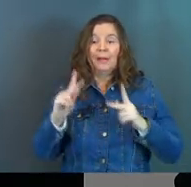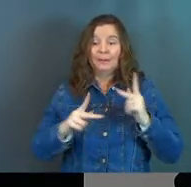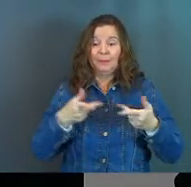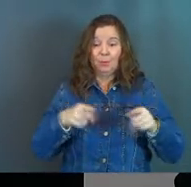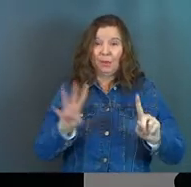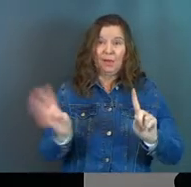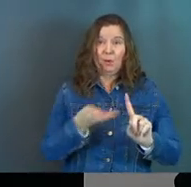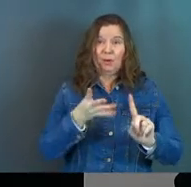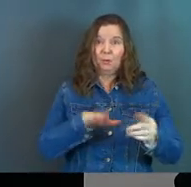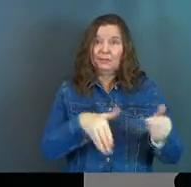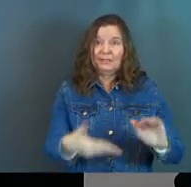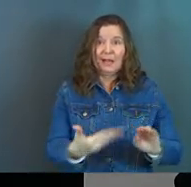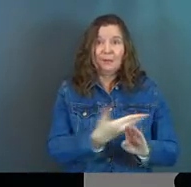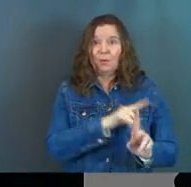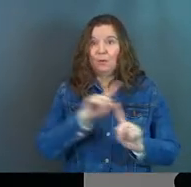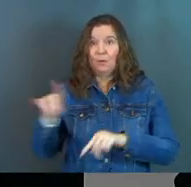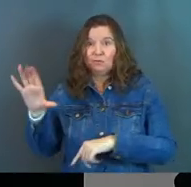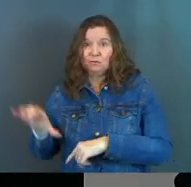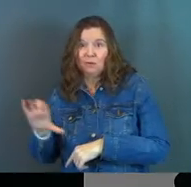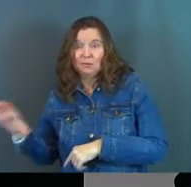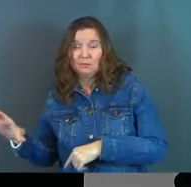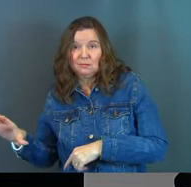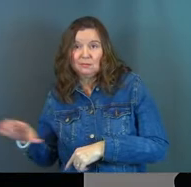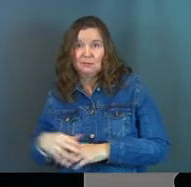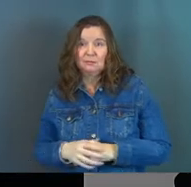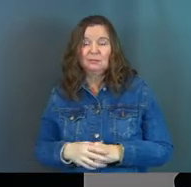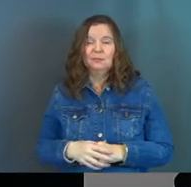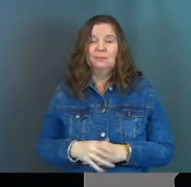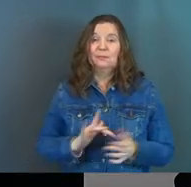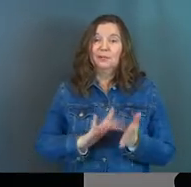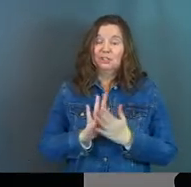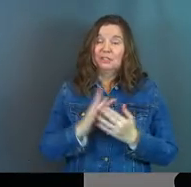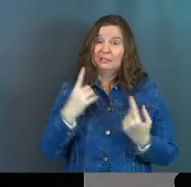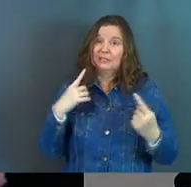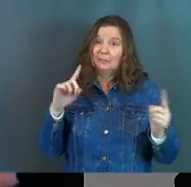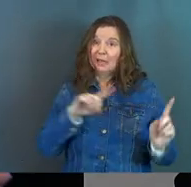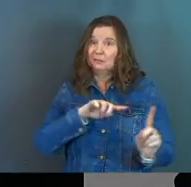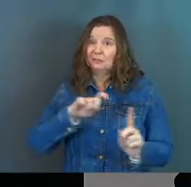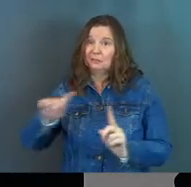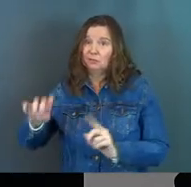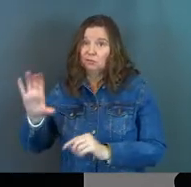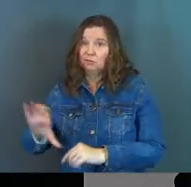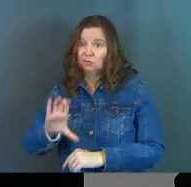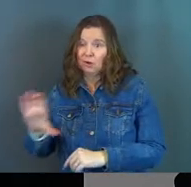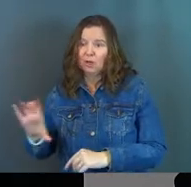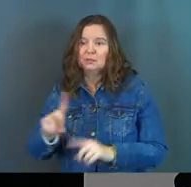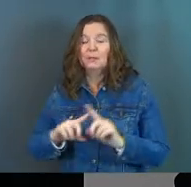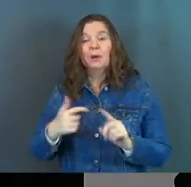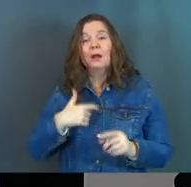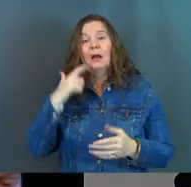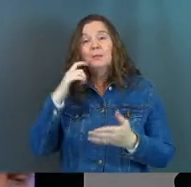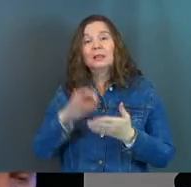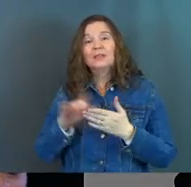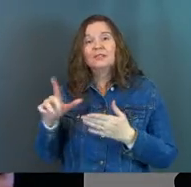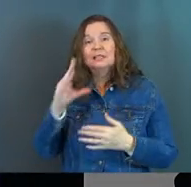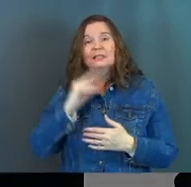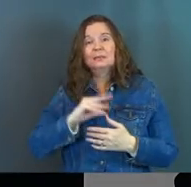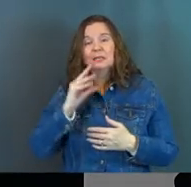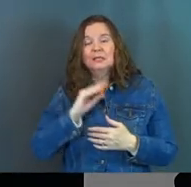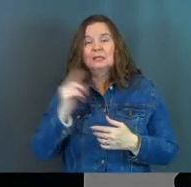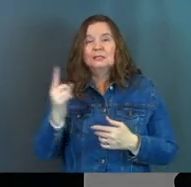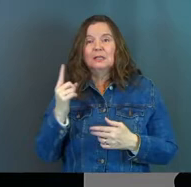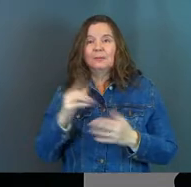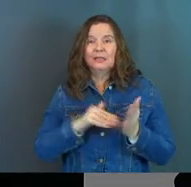died right there, and they never made it to their cross. Jesus makes it to his cross, but I believe that he